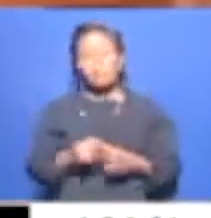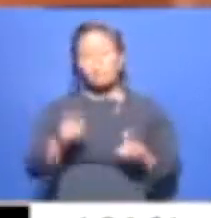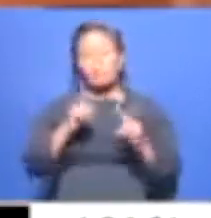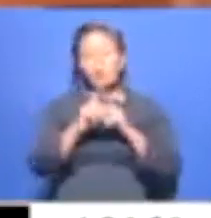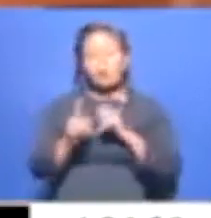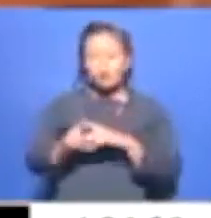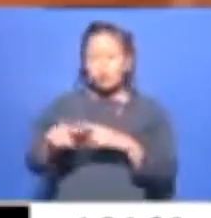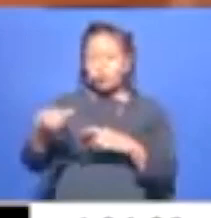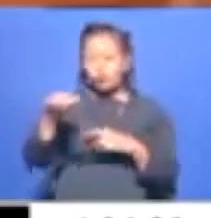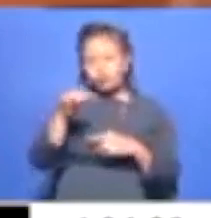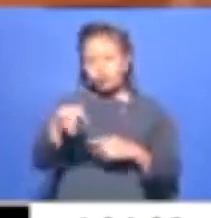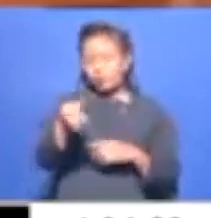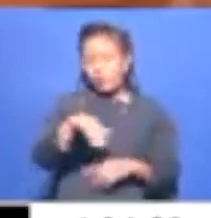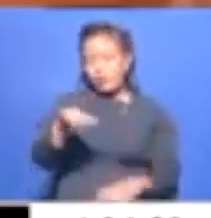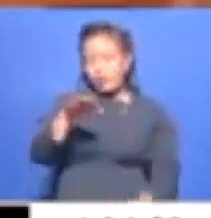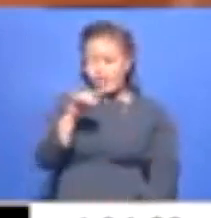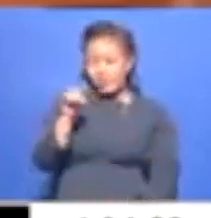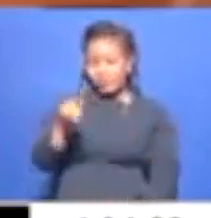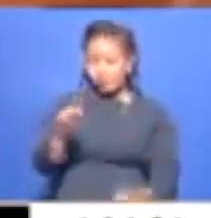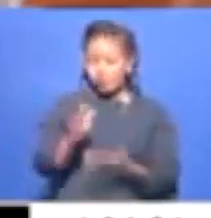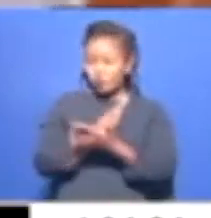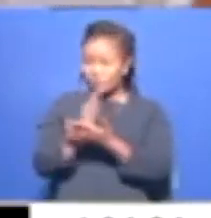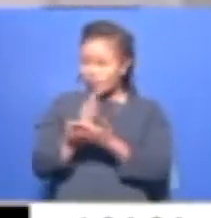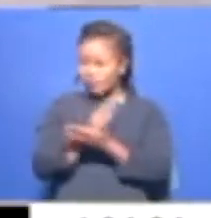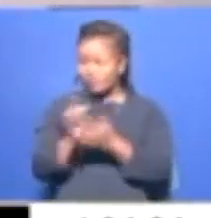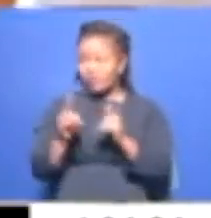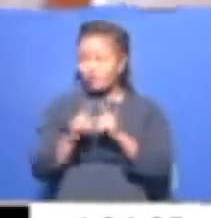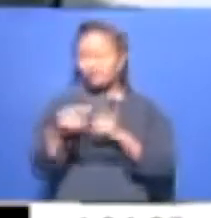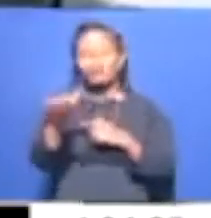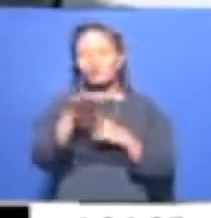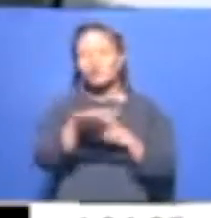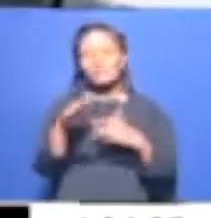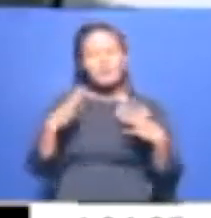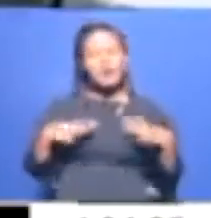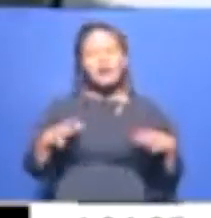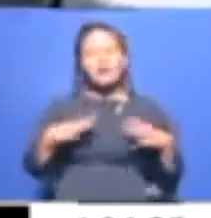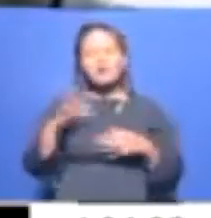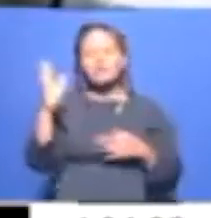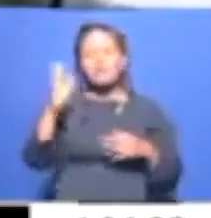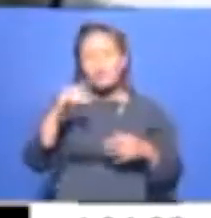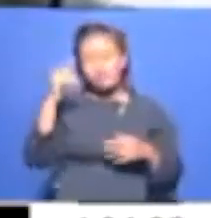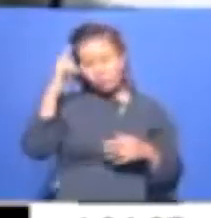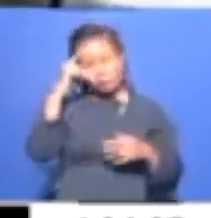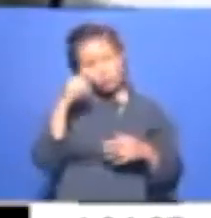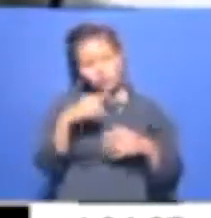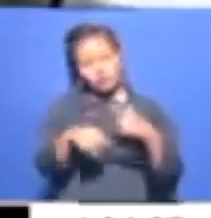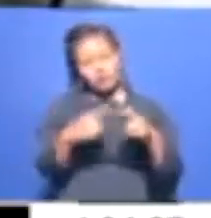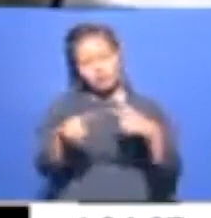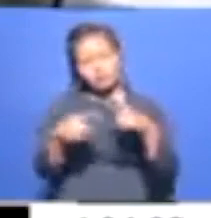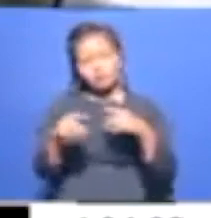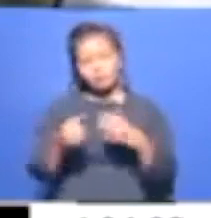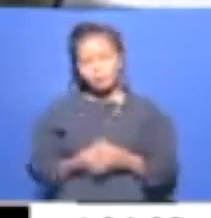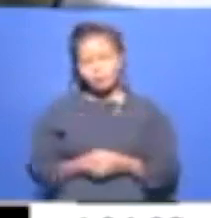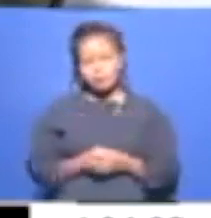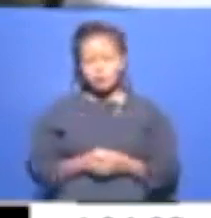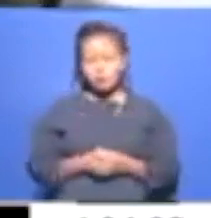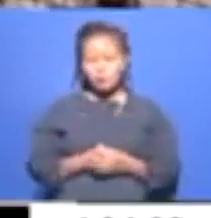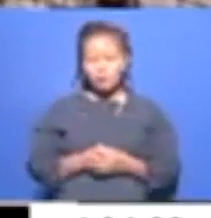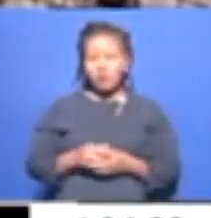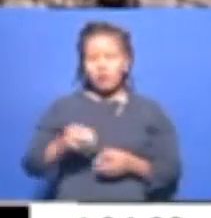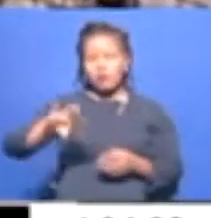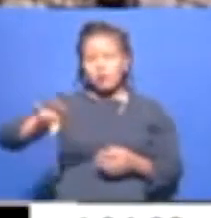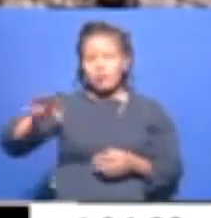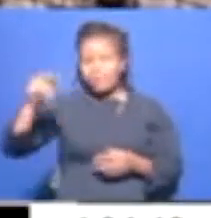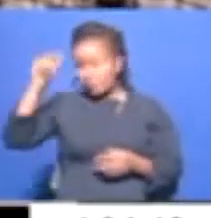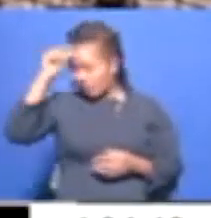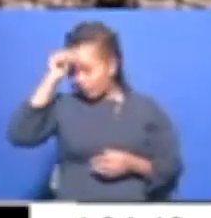going to shine. It will be a place where people never thought it will be off. Mandera County Government has allocated 500 million